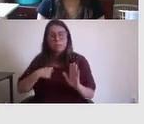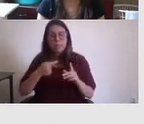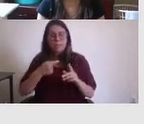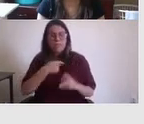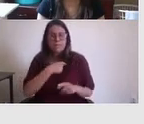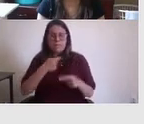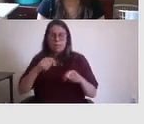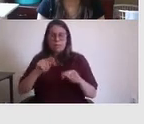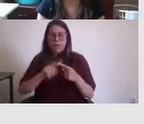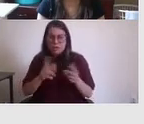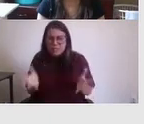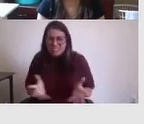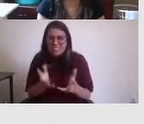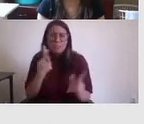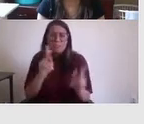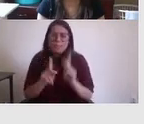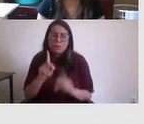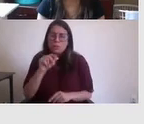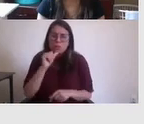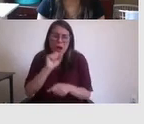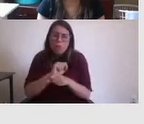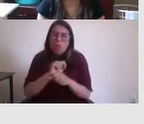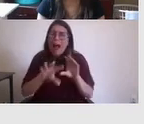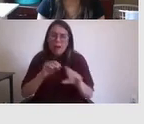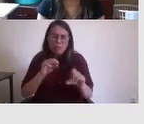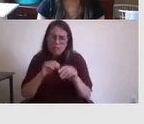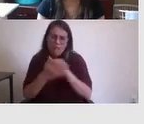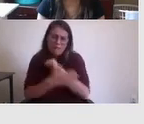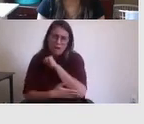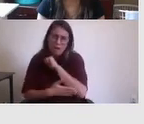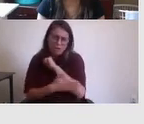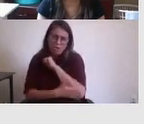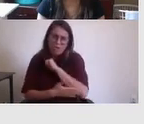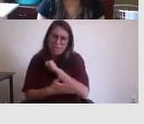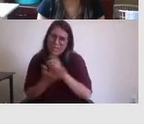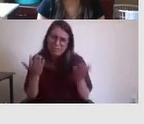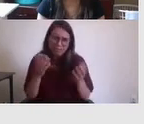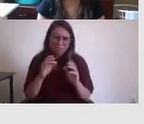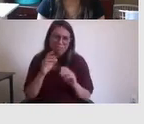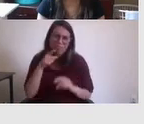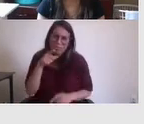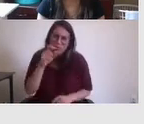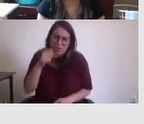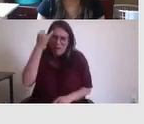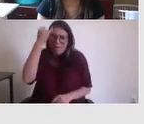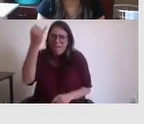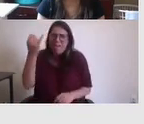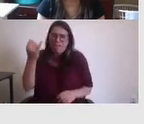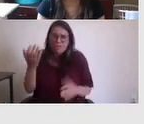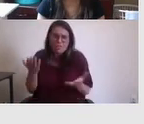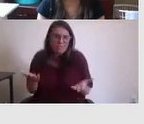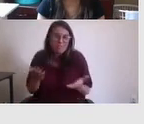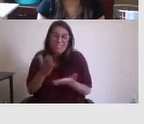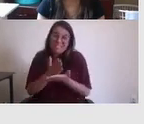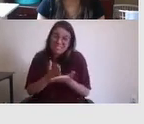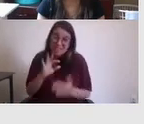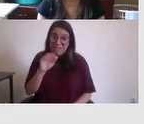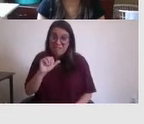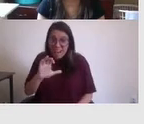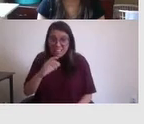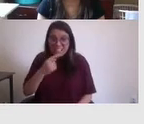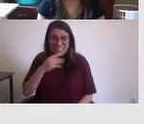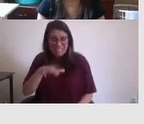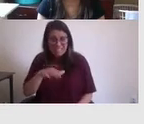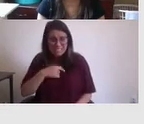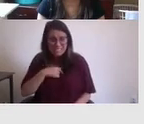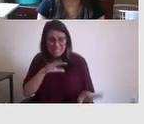working out of country. As you might imagine, during this COVID pandemic, we've had some faculty members ask about working out of